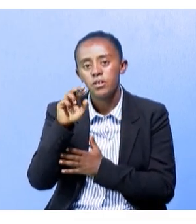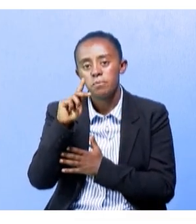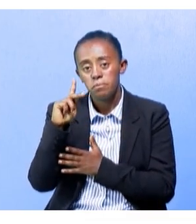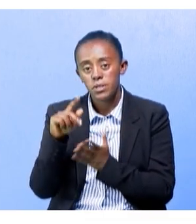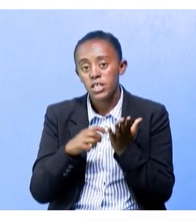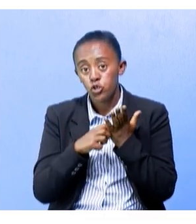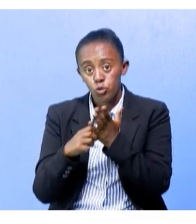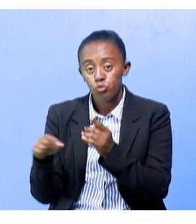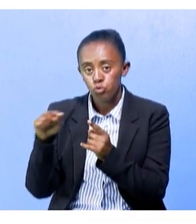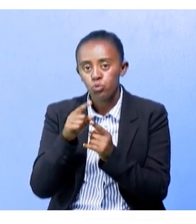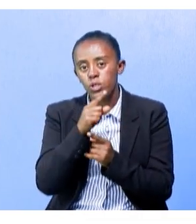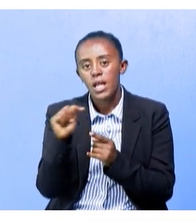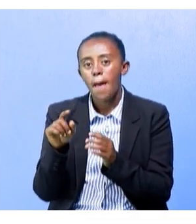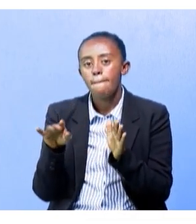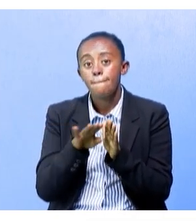Their